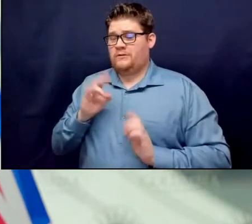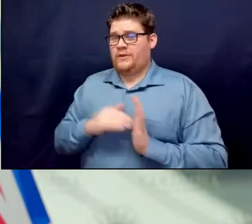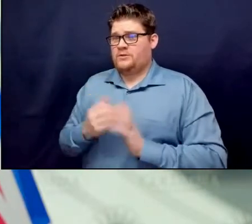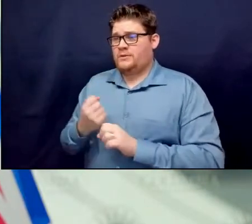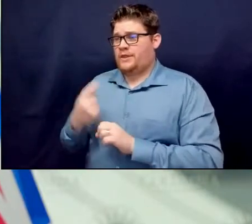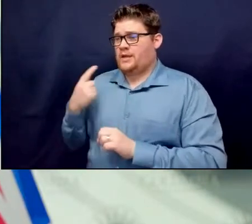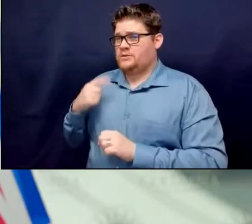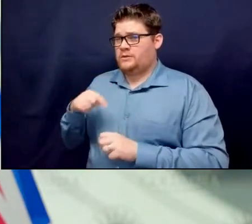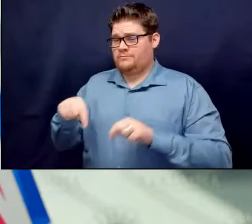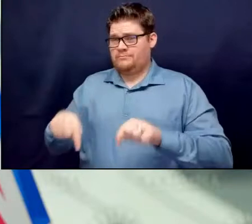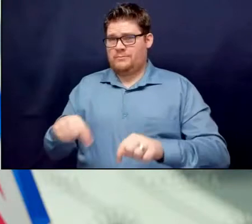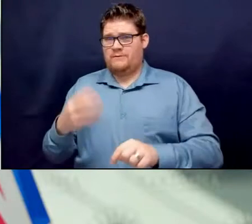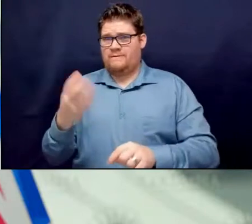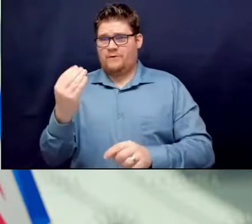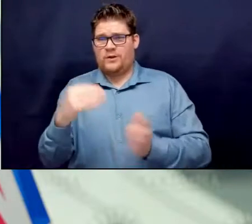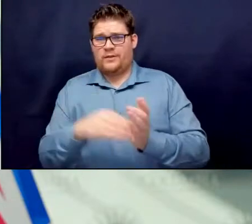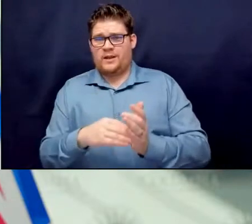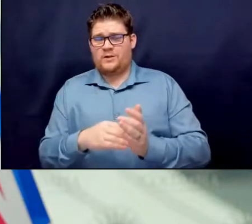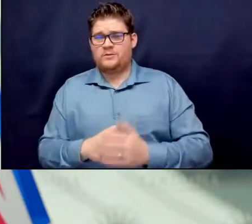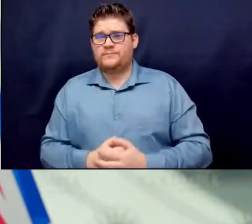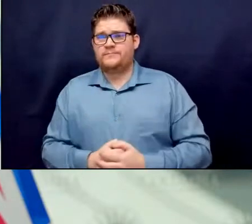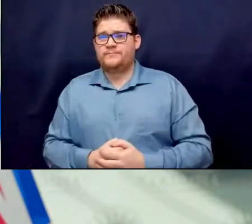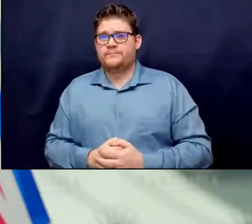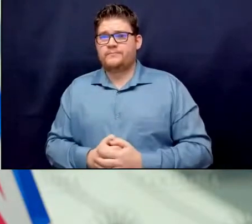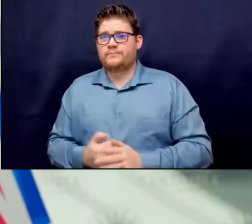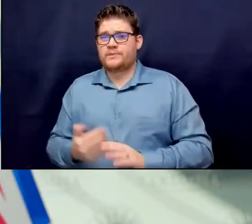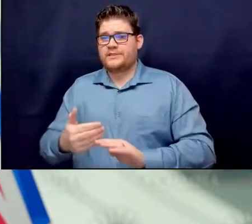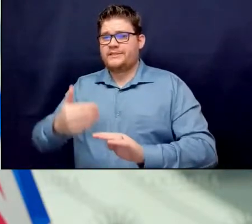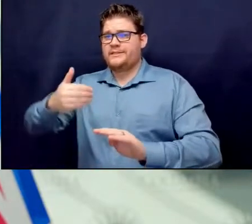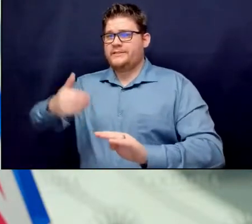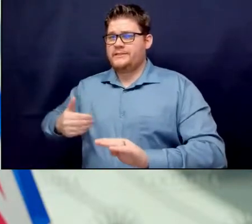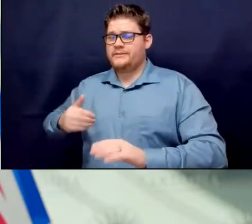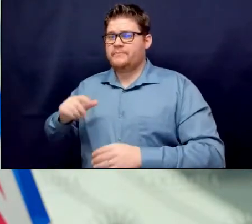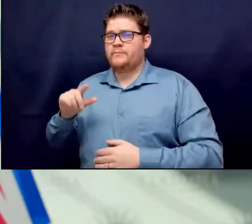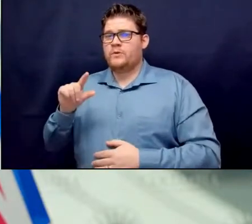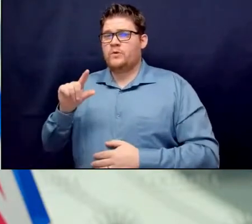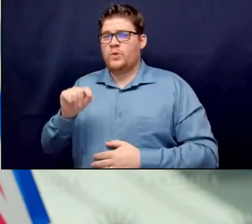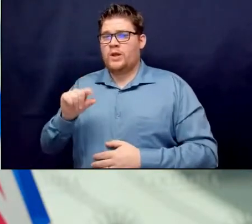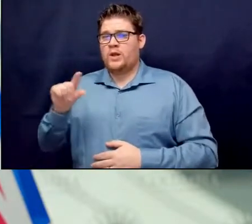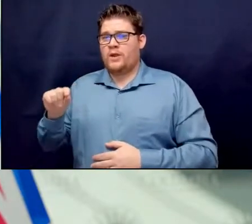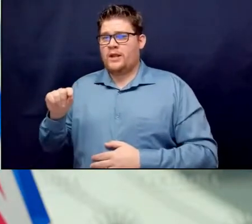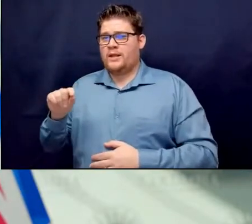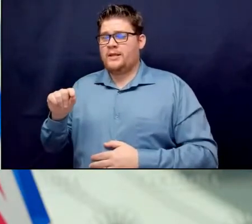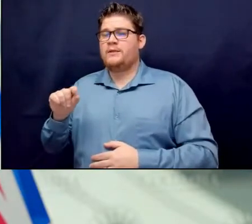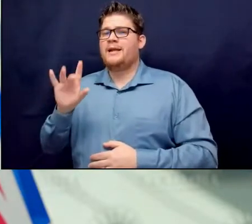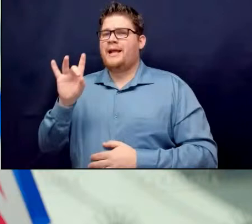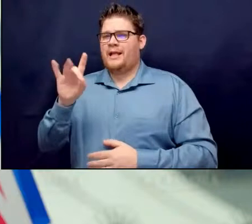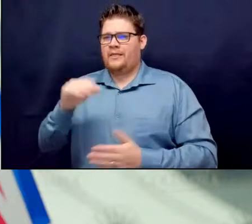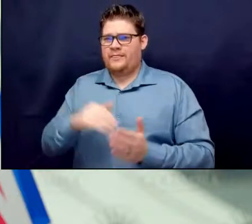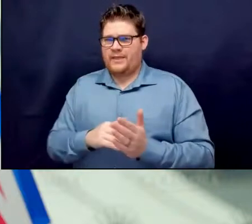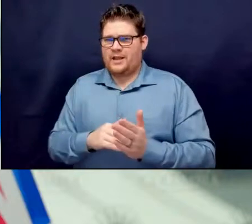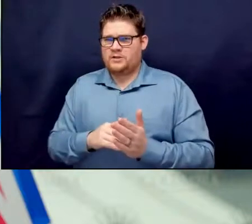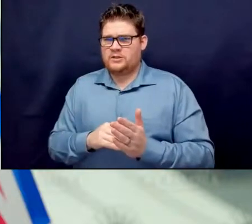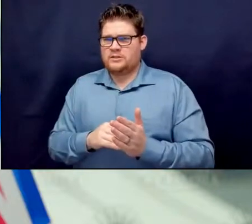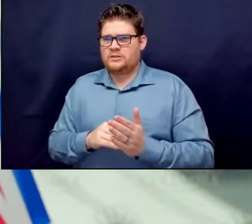7,573. And in 2020, which was a higher influenza and respiratory illness year, if you'll recall,